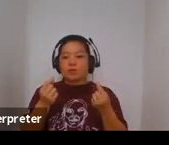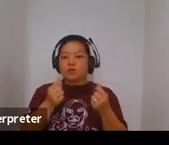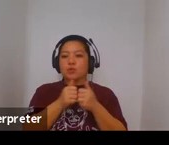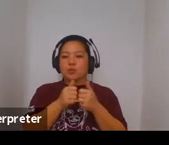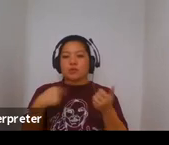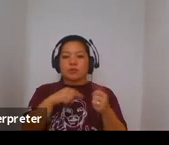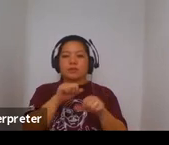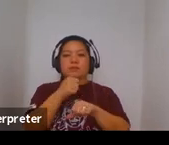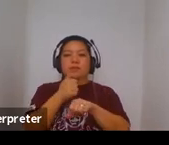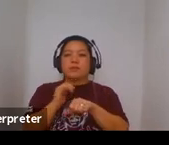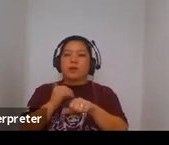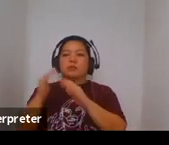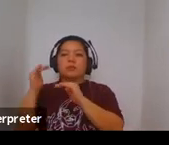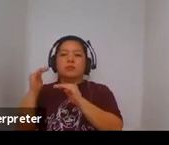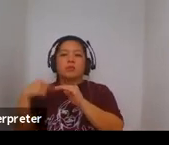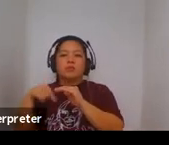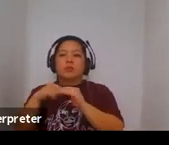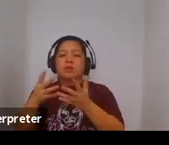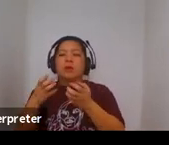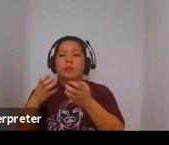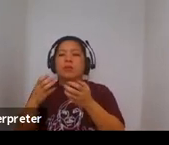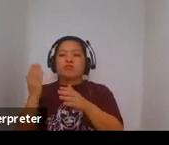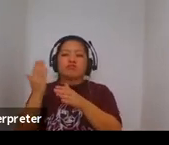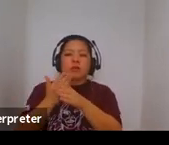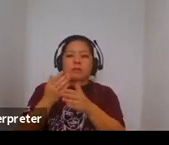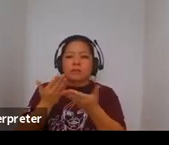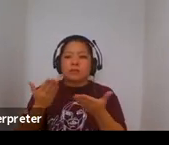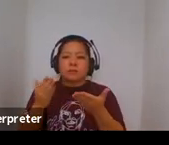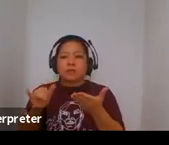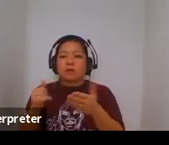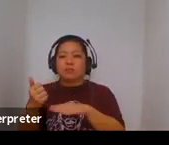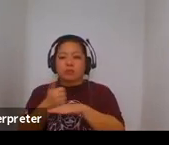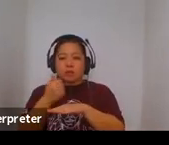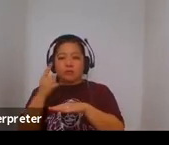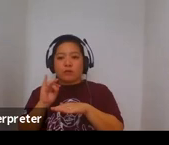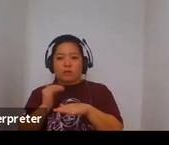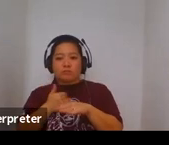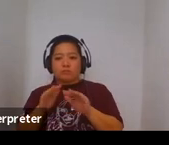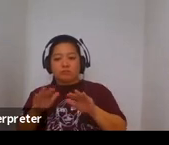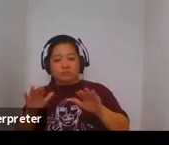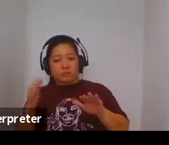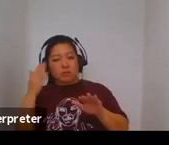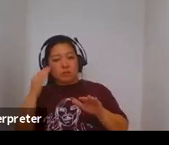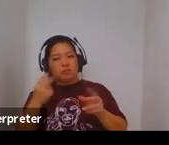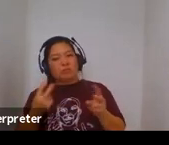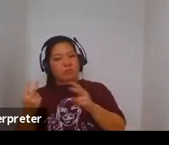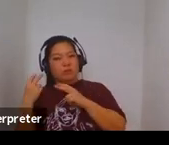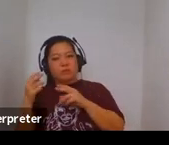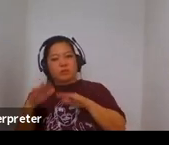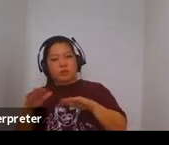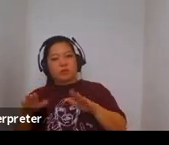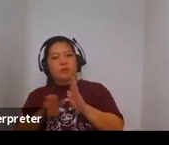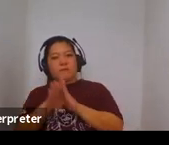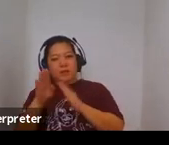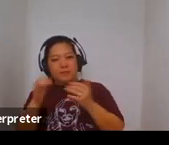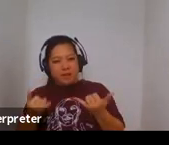set up our expectations and how we interrupt things that are harmful. So it's kind of going back to childhood development, really,